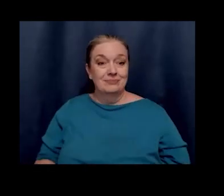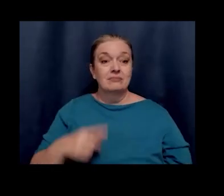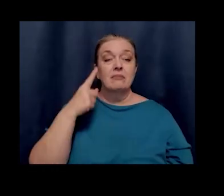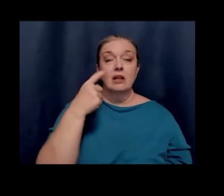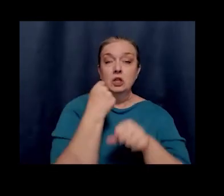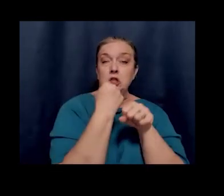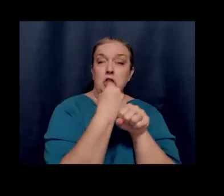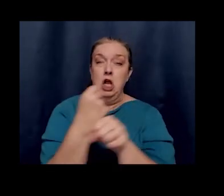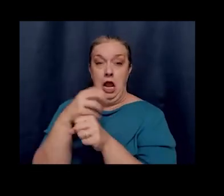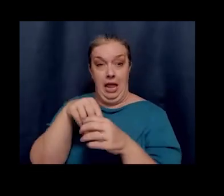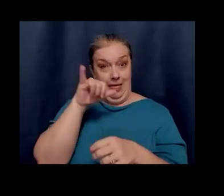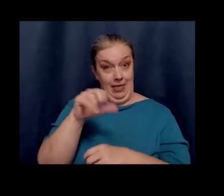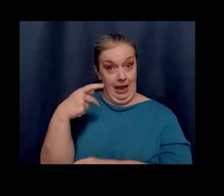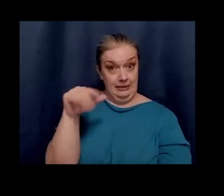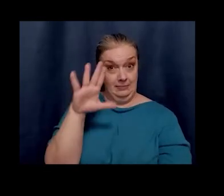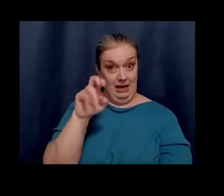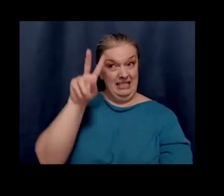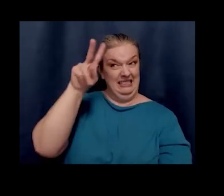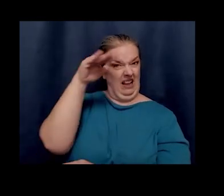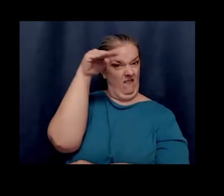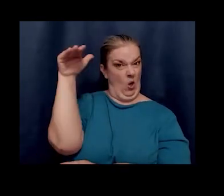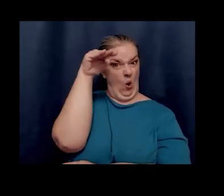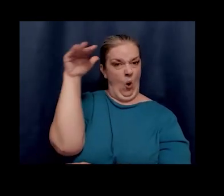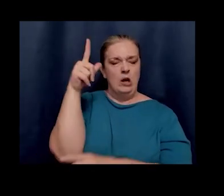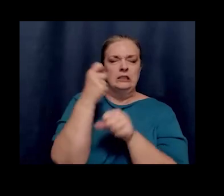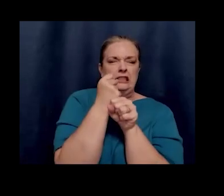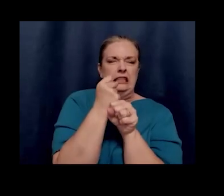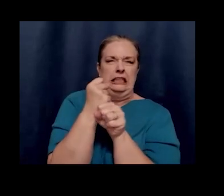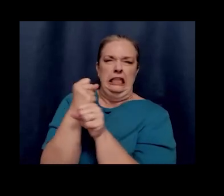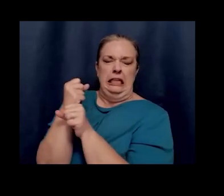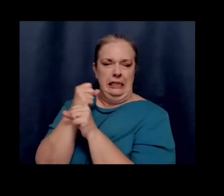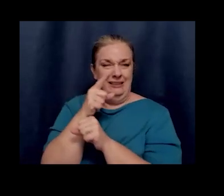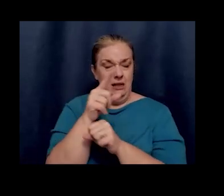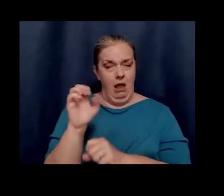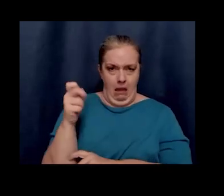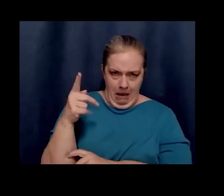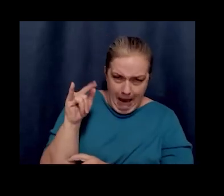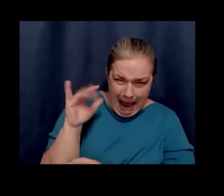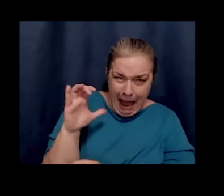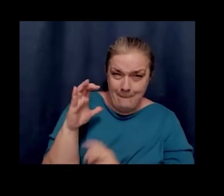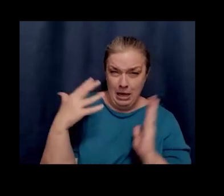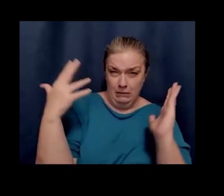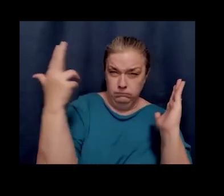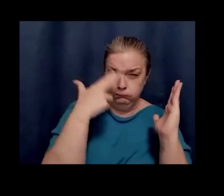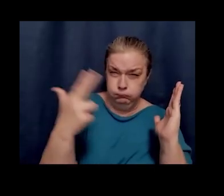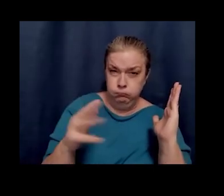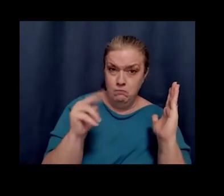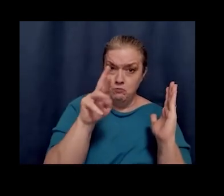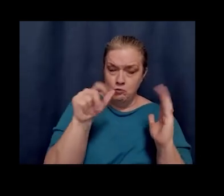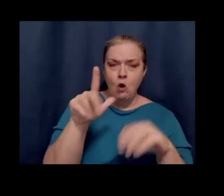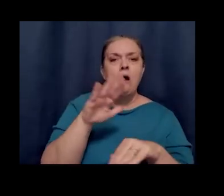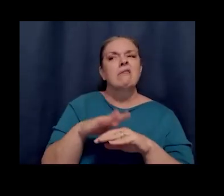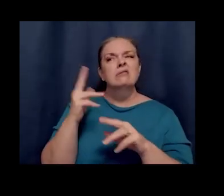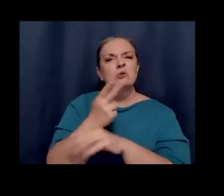she created in that space's upper floor, a series of epic murals on plywood depicting